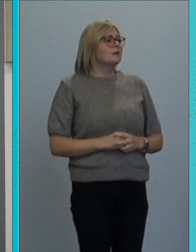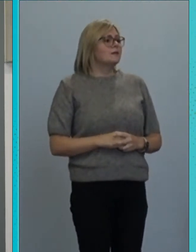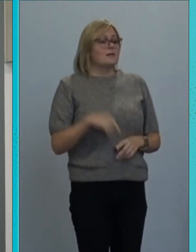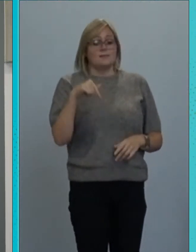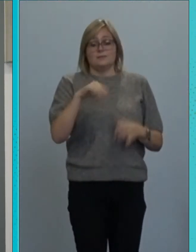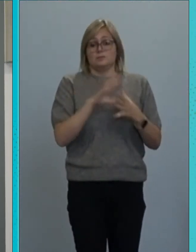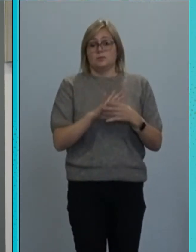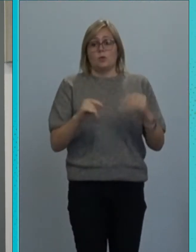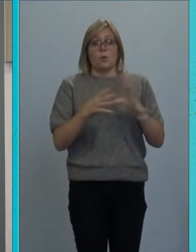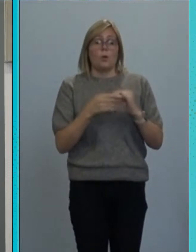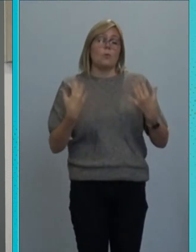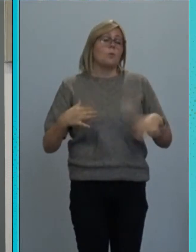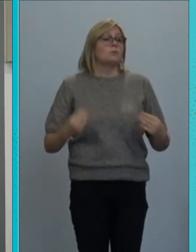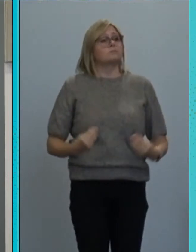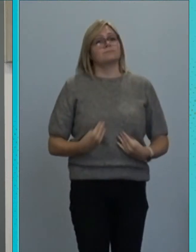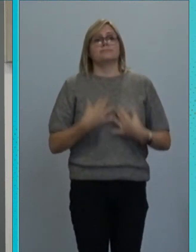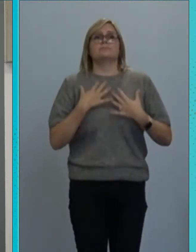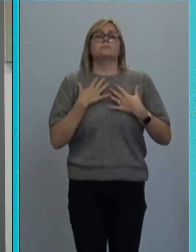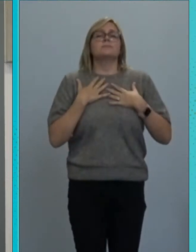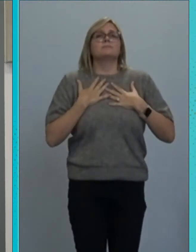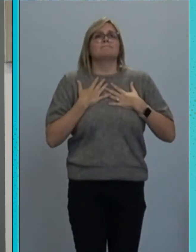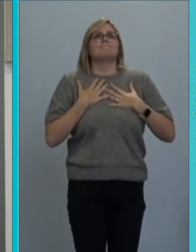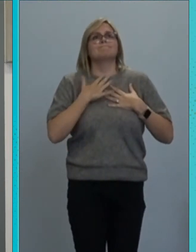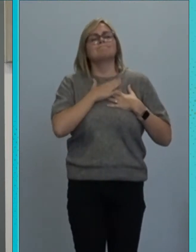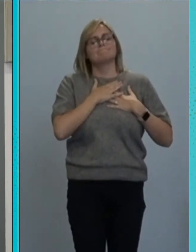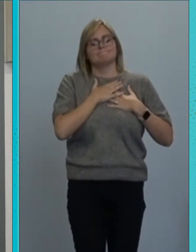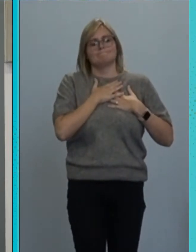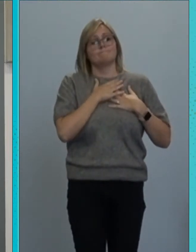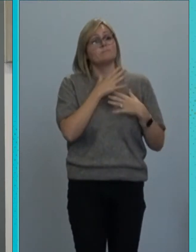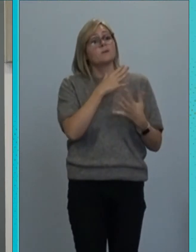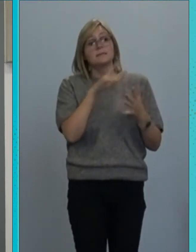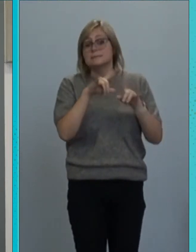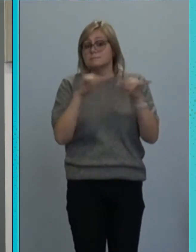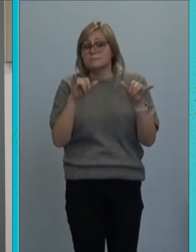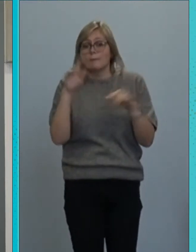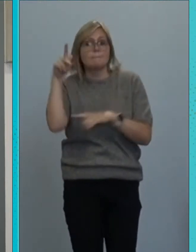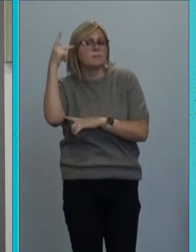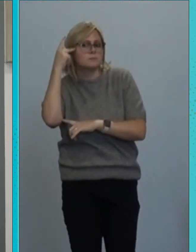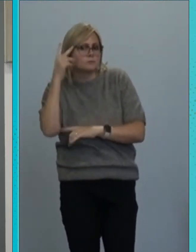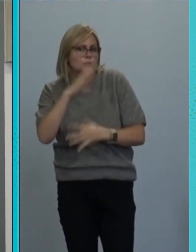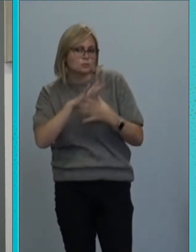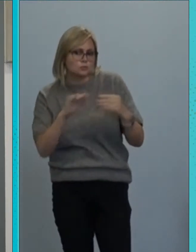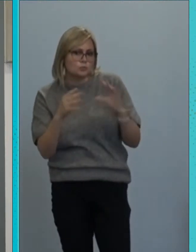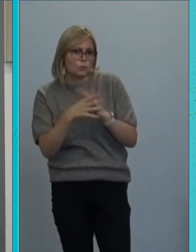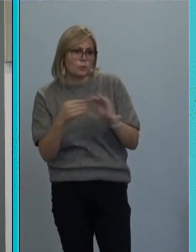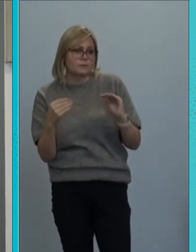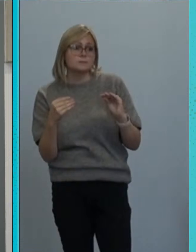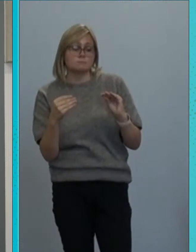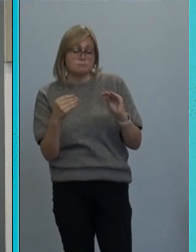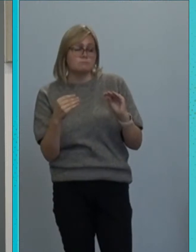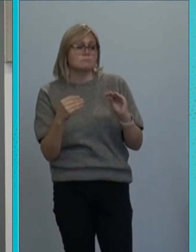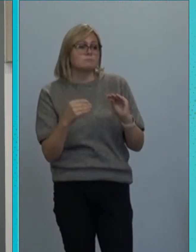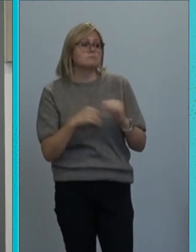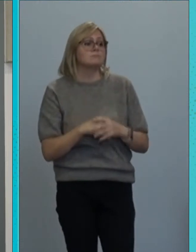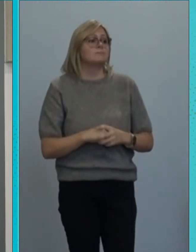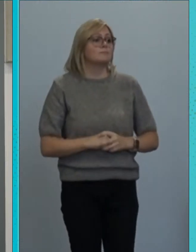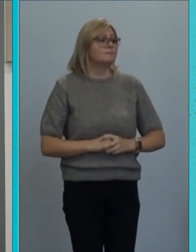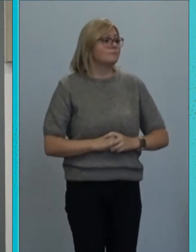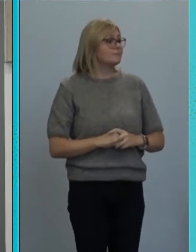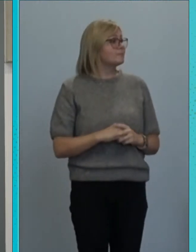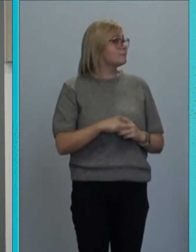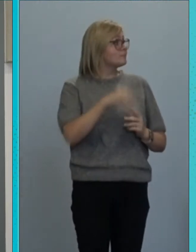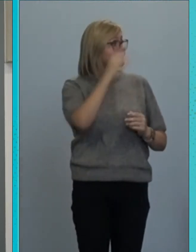uplifting story. It's an apolitical story. Not once during the course